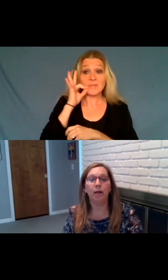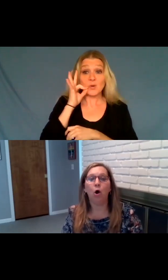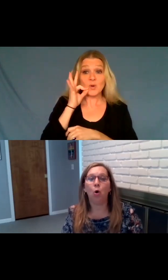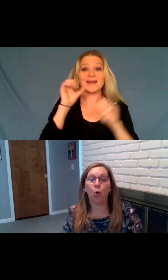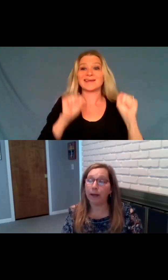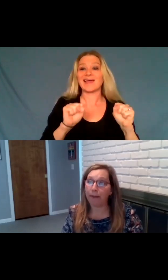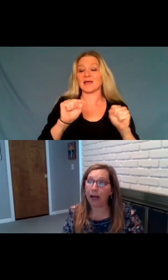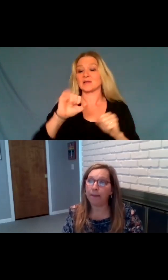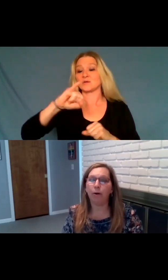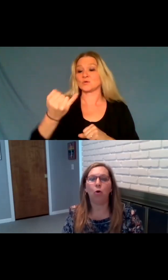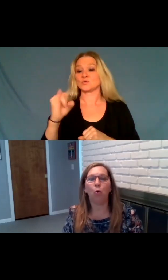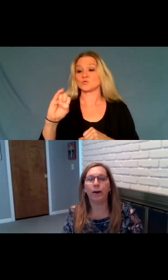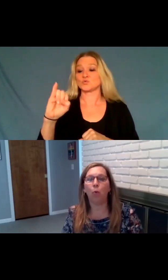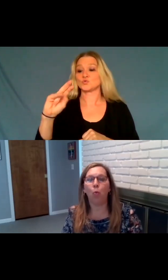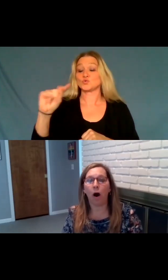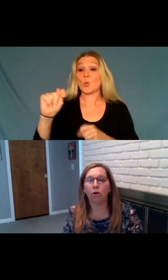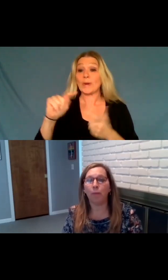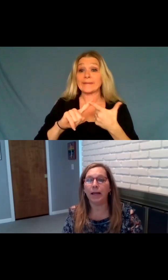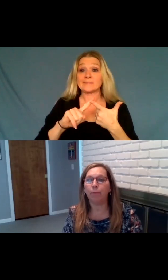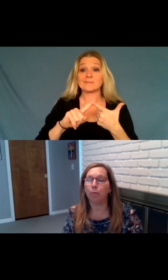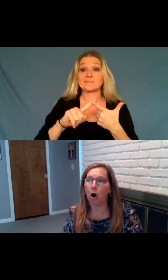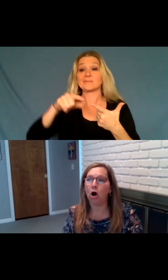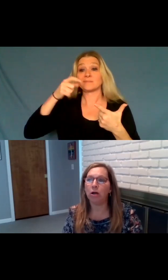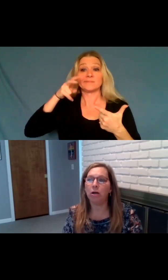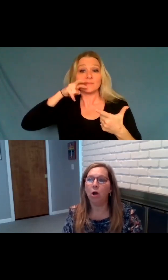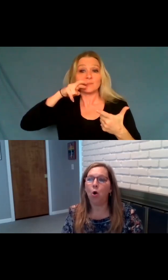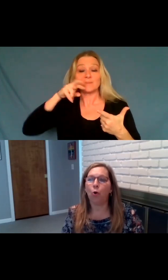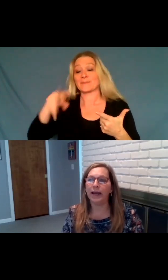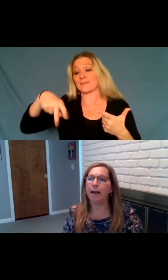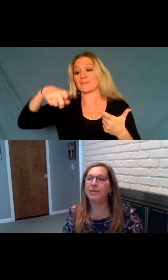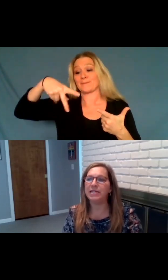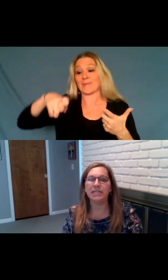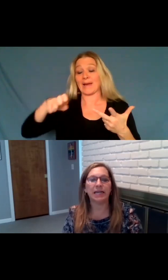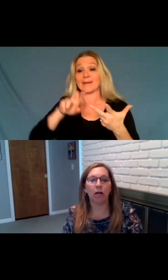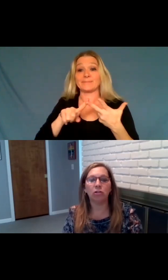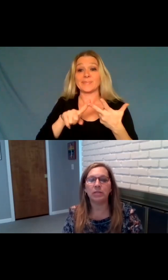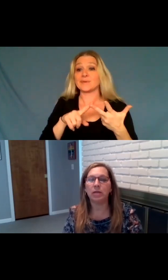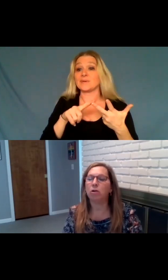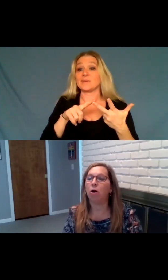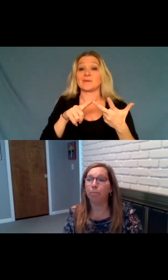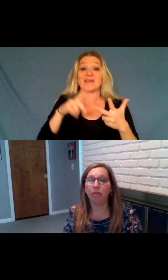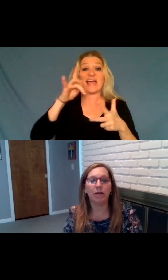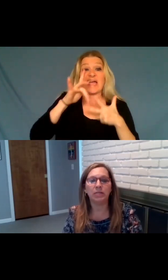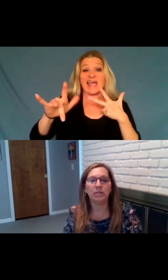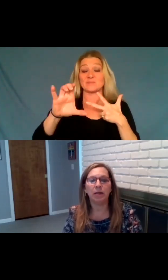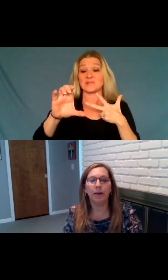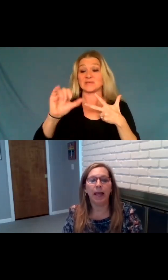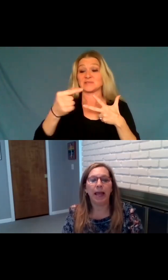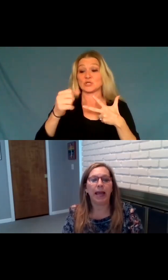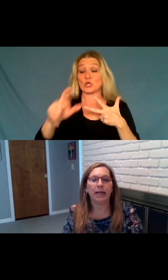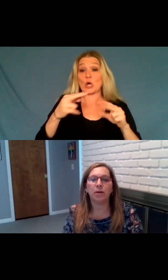joint, or in a pipe, or in a water pipe or bong, or in empty cigars called